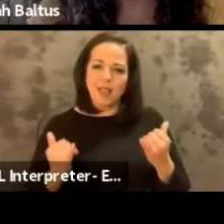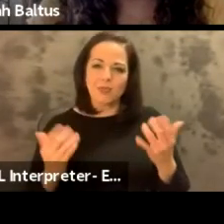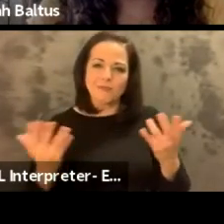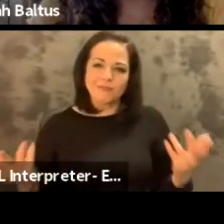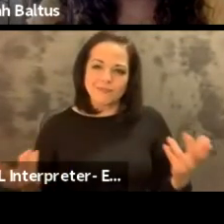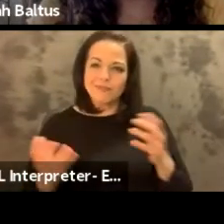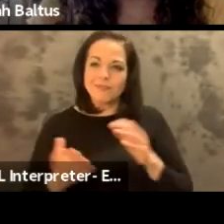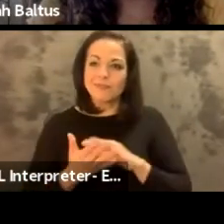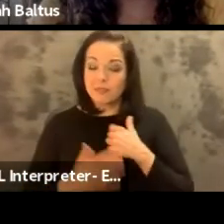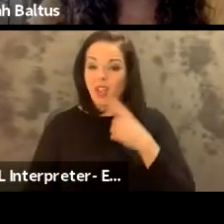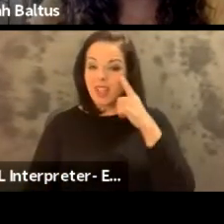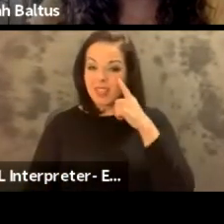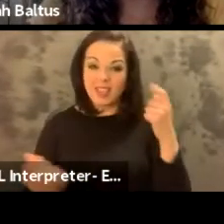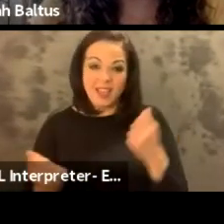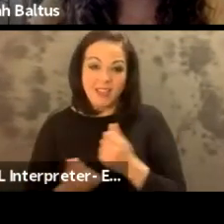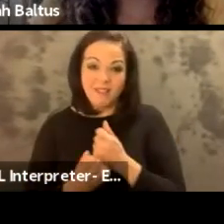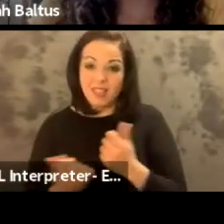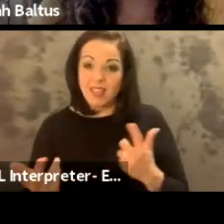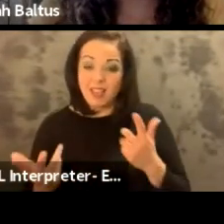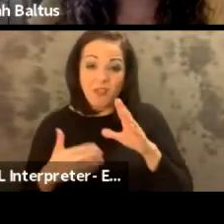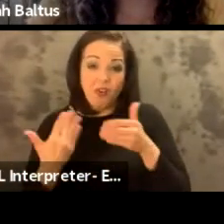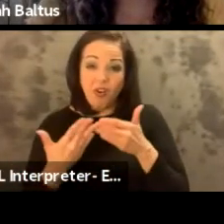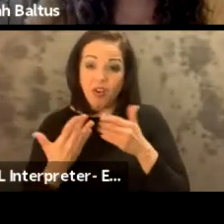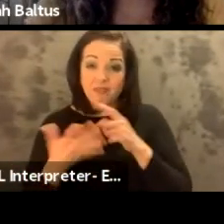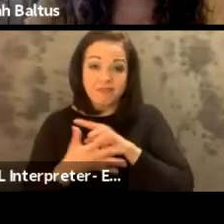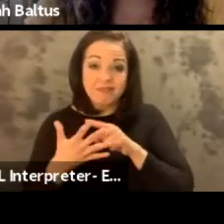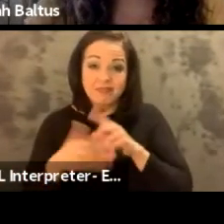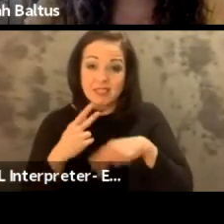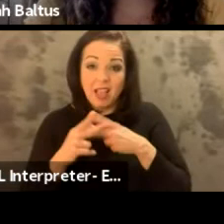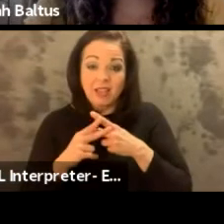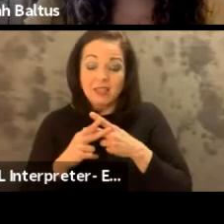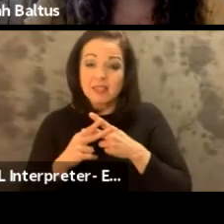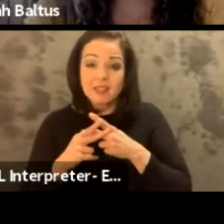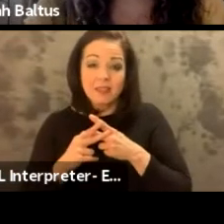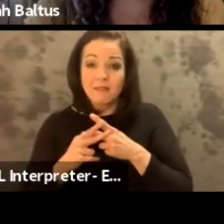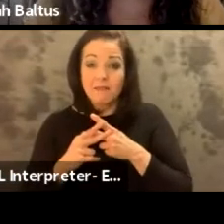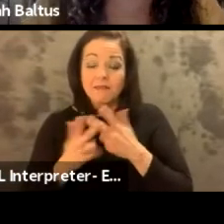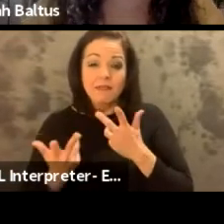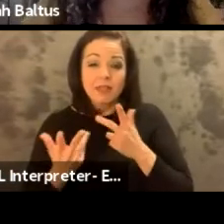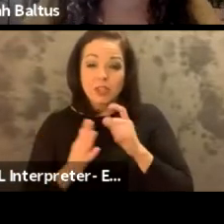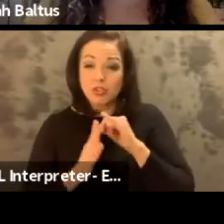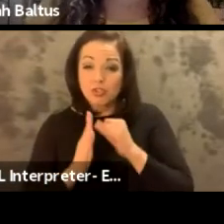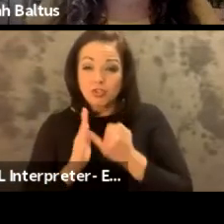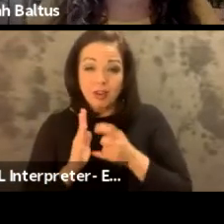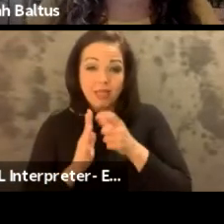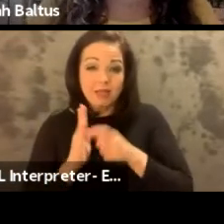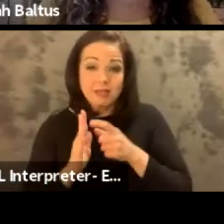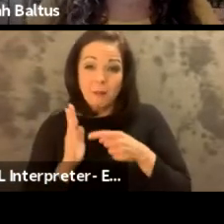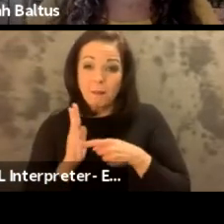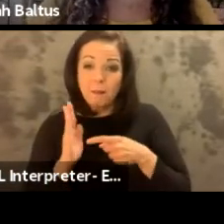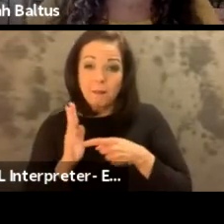I think every kind, as I said, every kind of journalism that